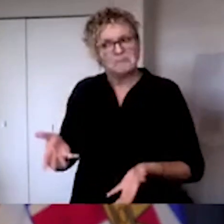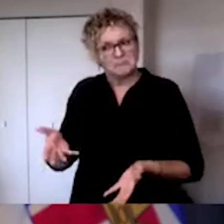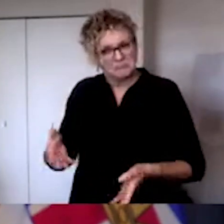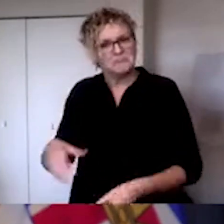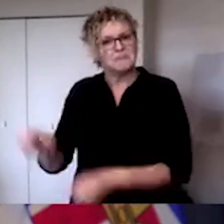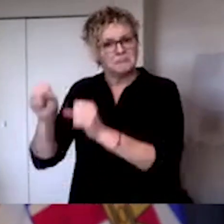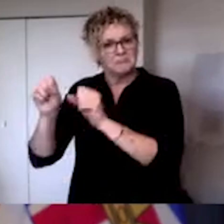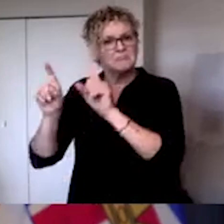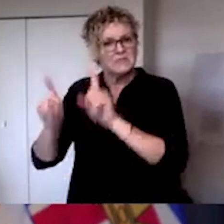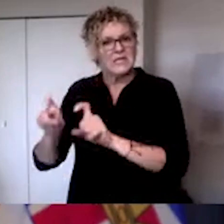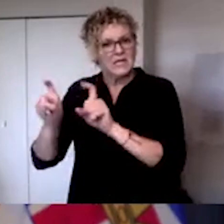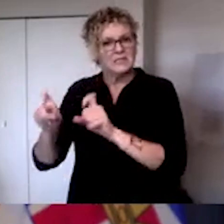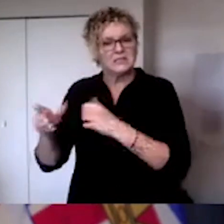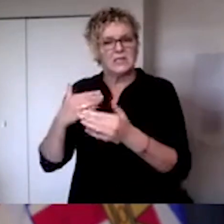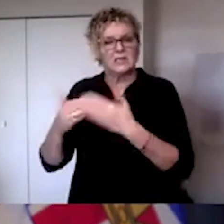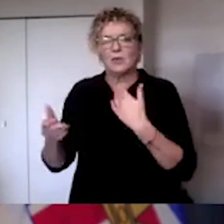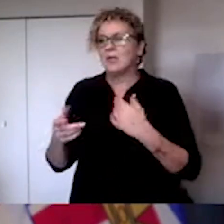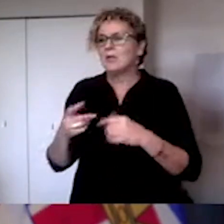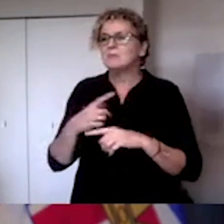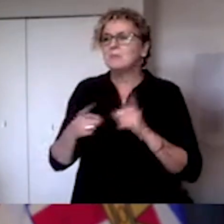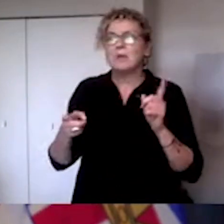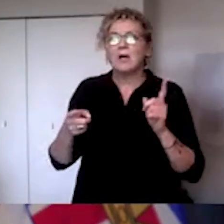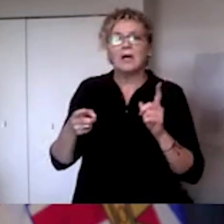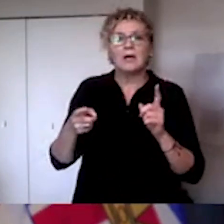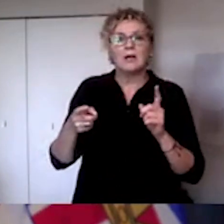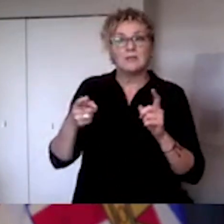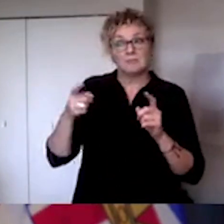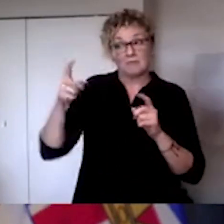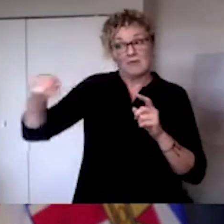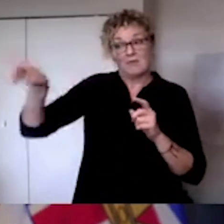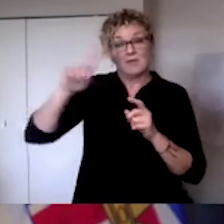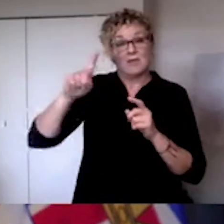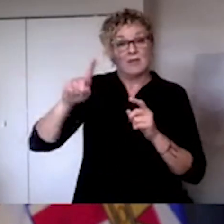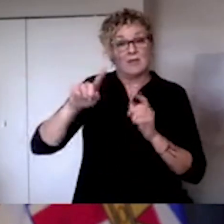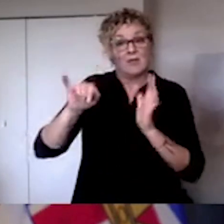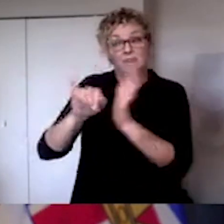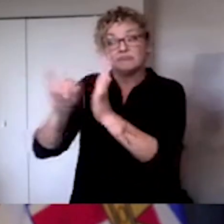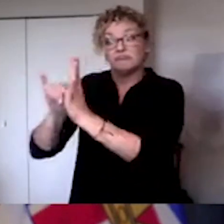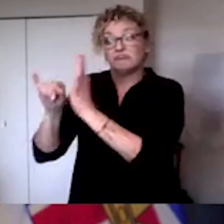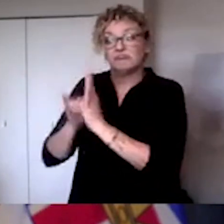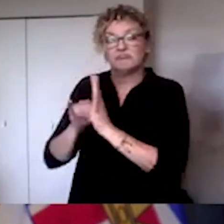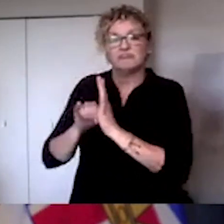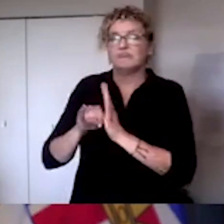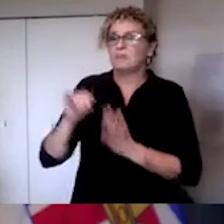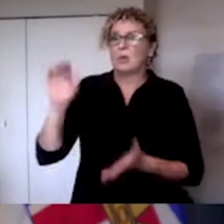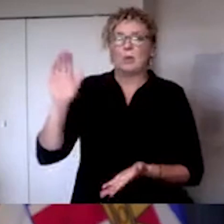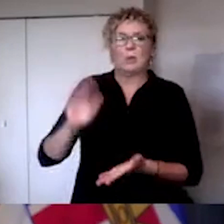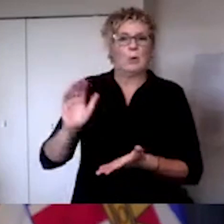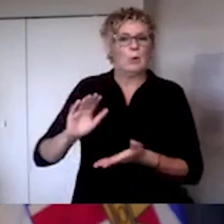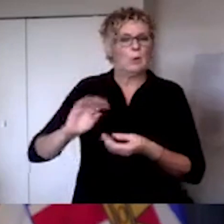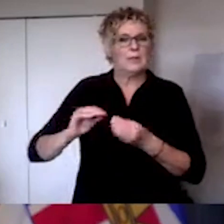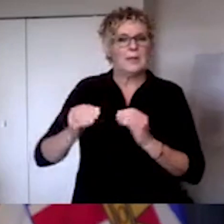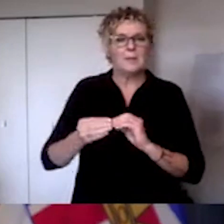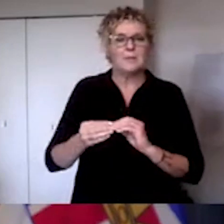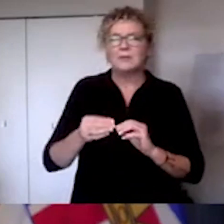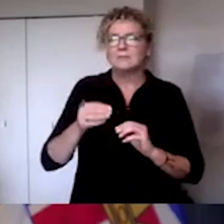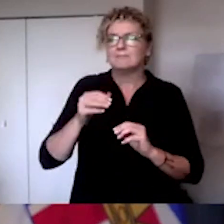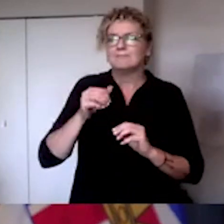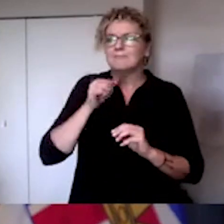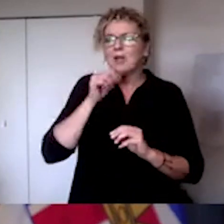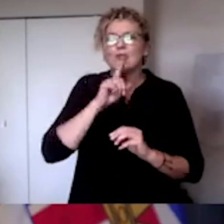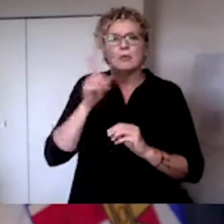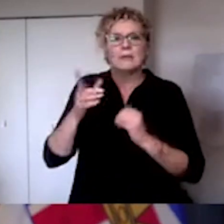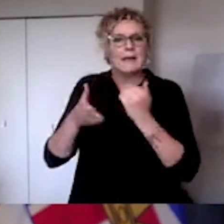testing? Yeah, we've been looking at this. As you know, Ontario and Alberta and a few other provinces had